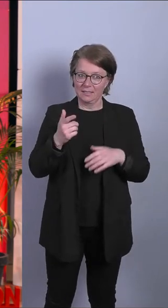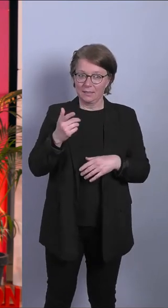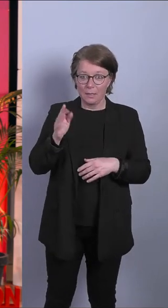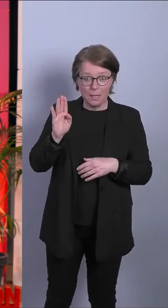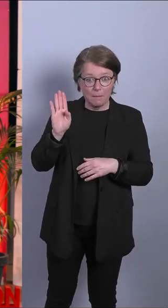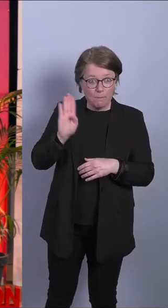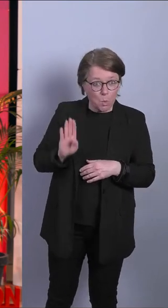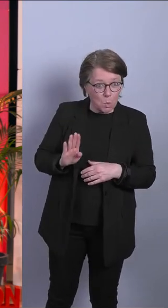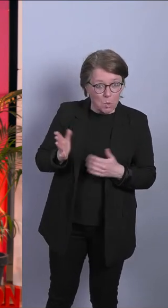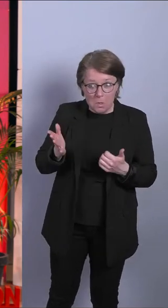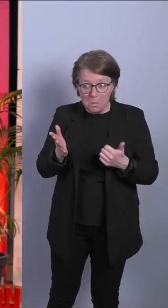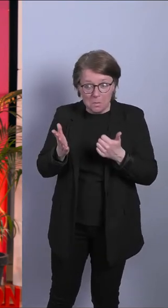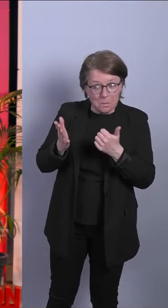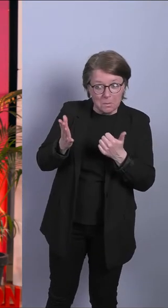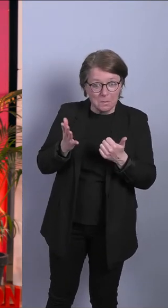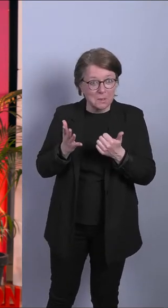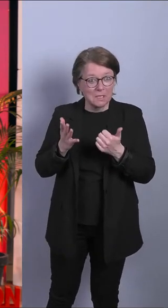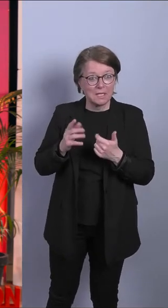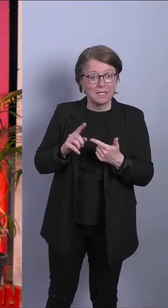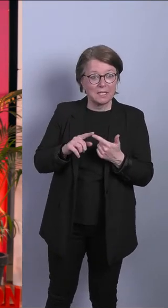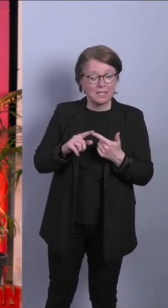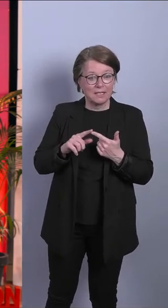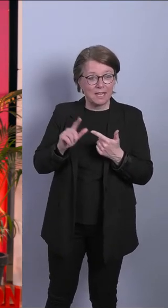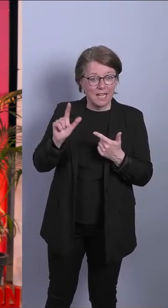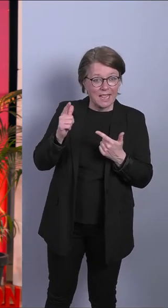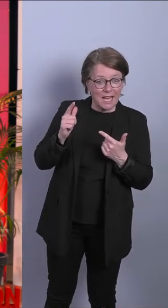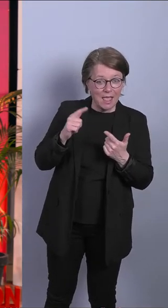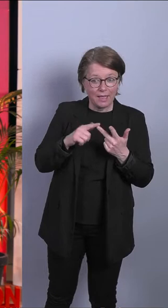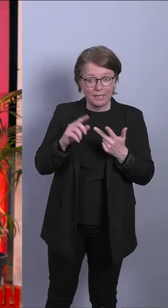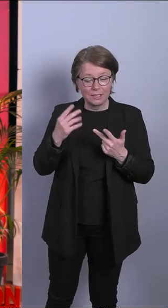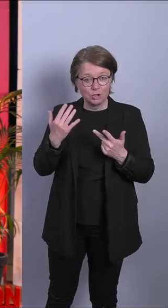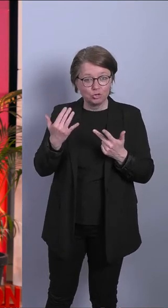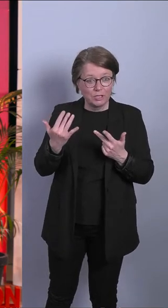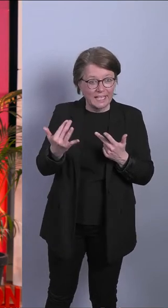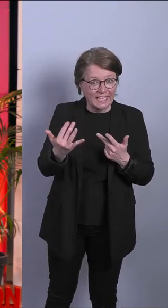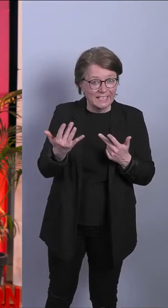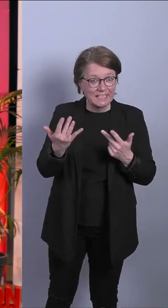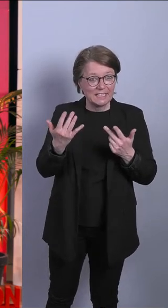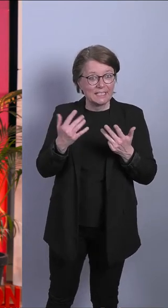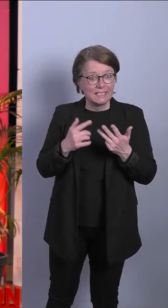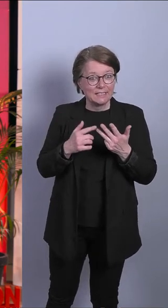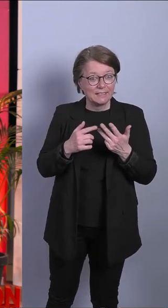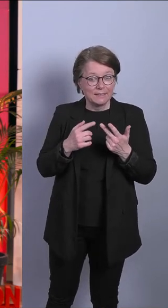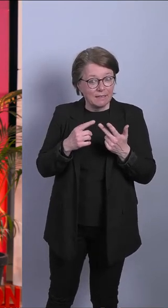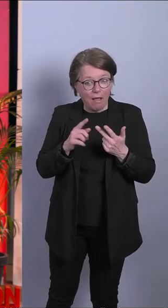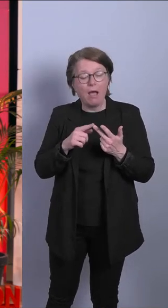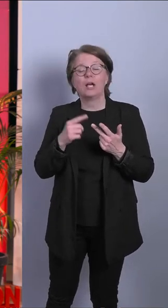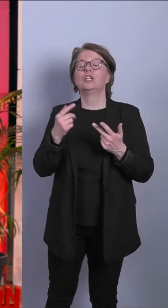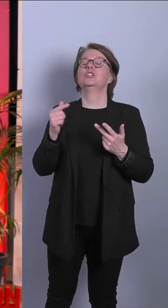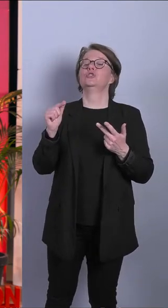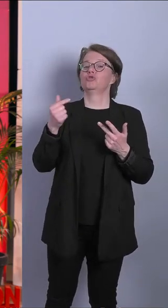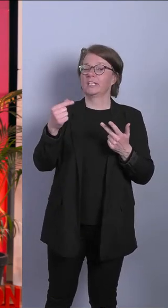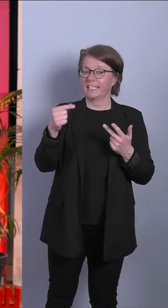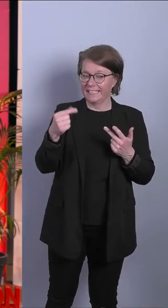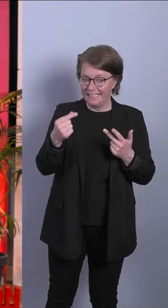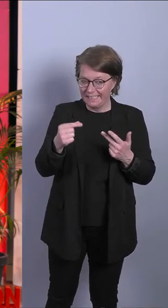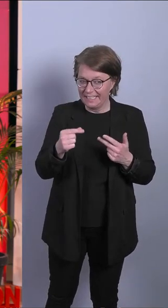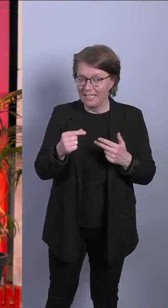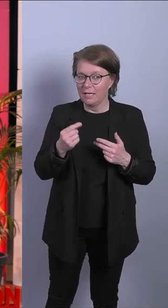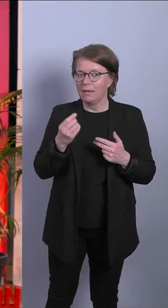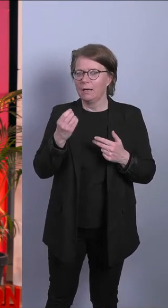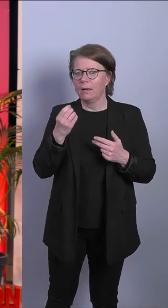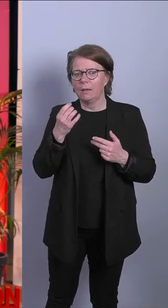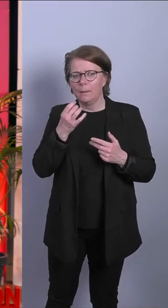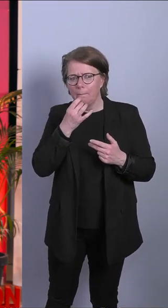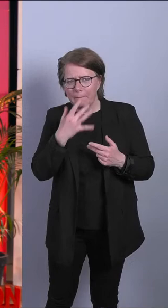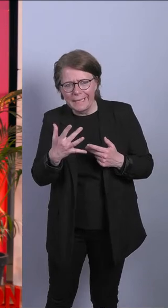Blue? Uh-huh. Green? Pink? Oh, green. Yes, I love green.